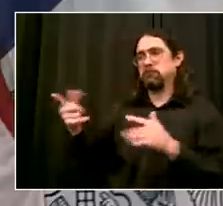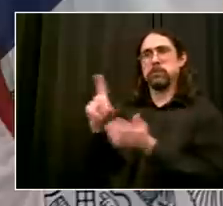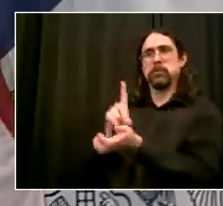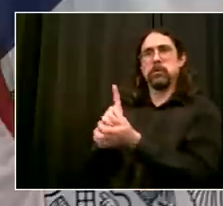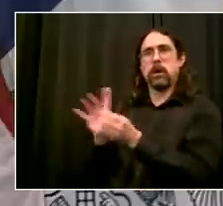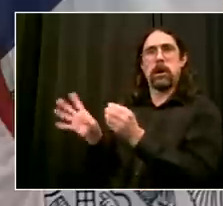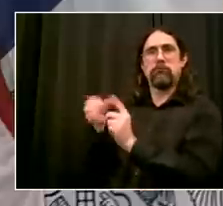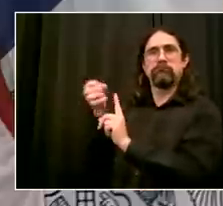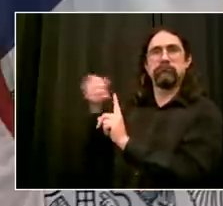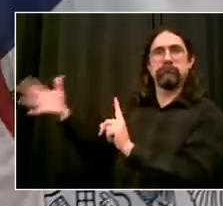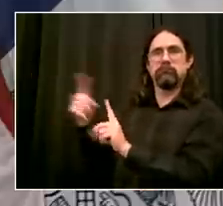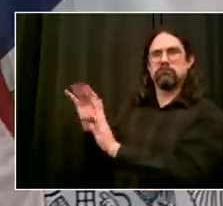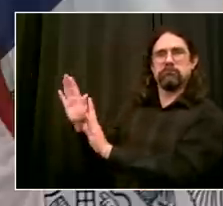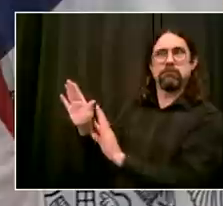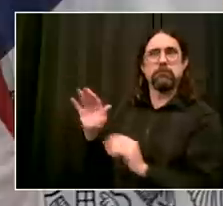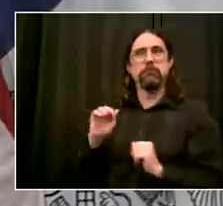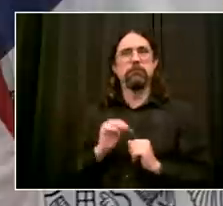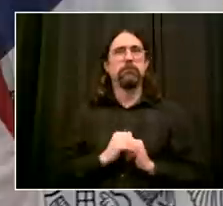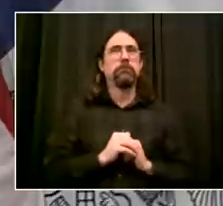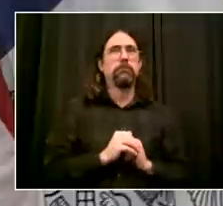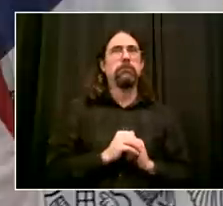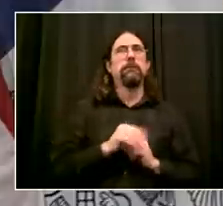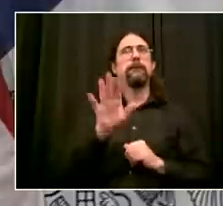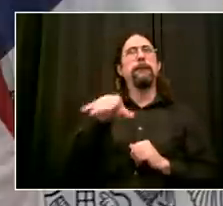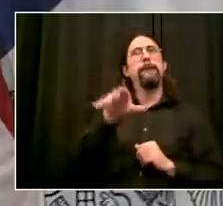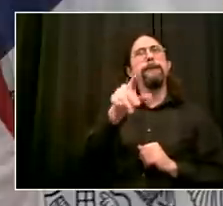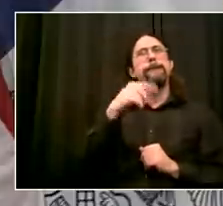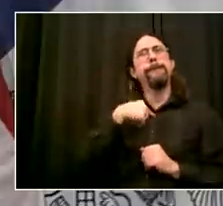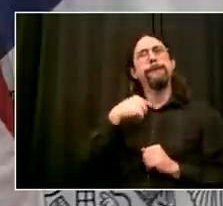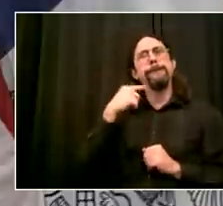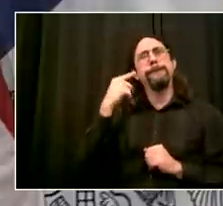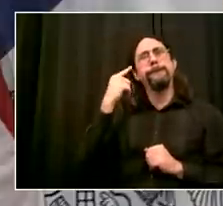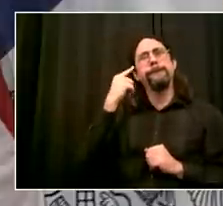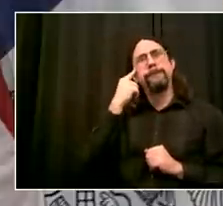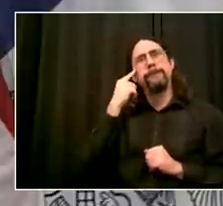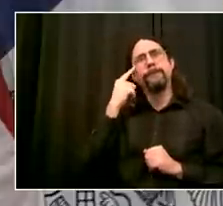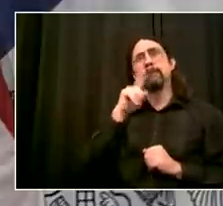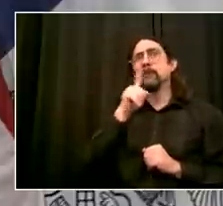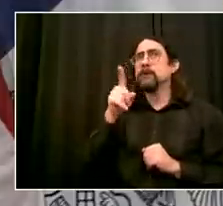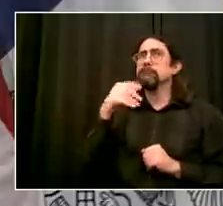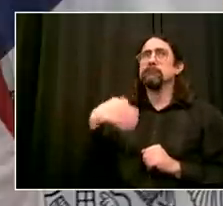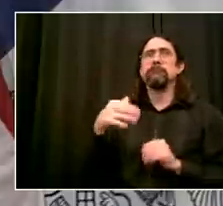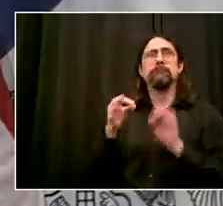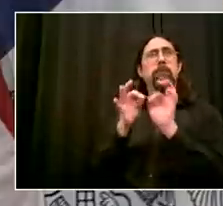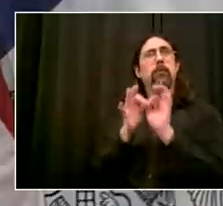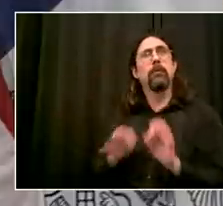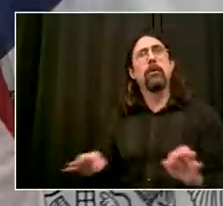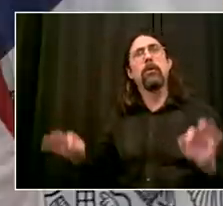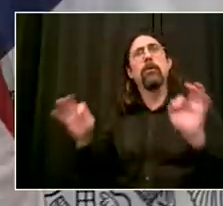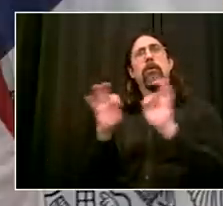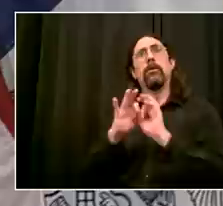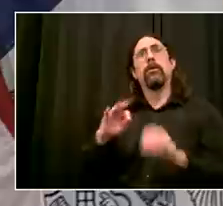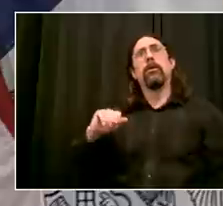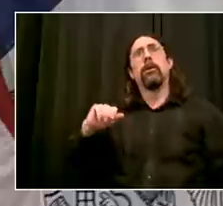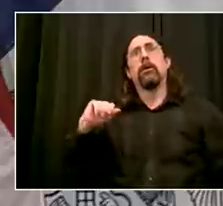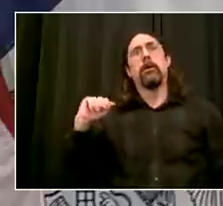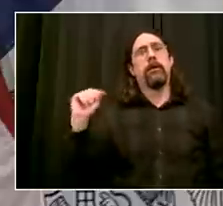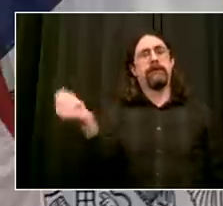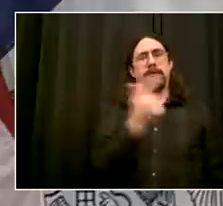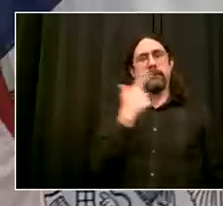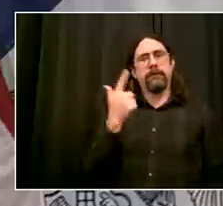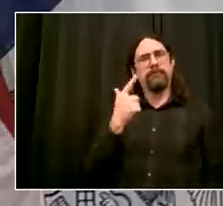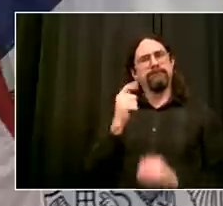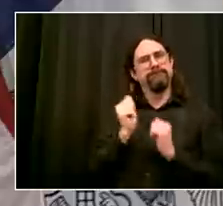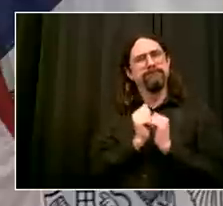hard right now in every way, the smallest ways like wearing a mask and practice social distancing, and the